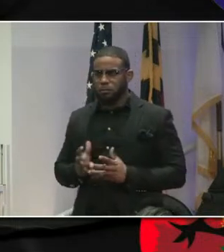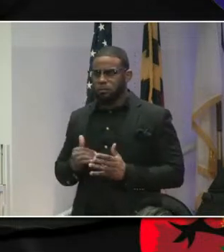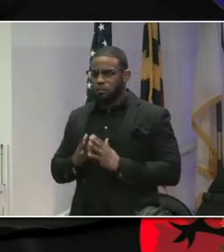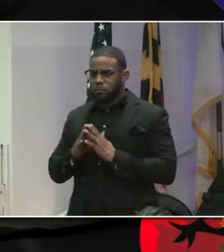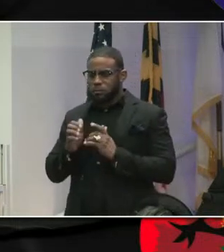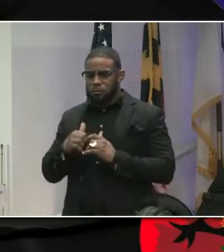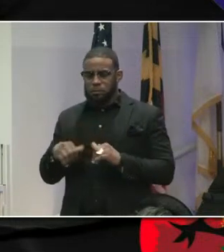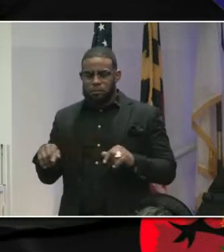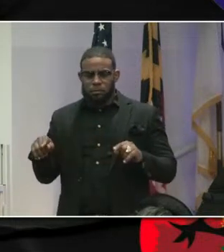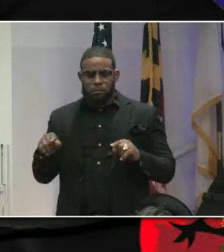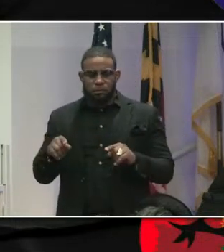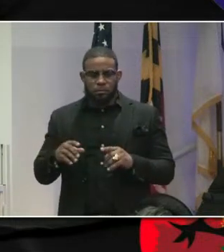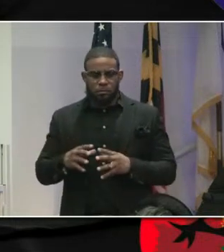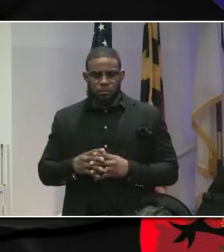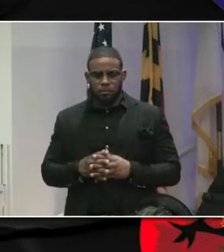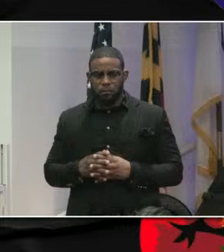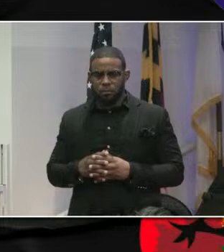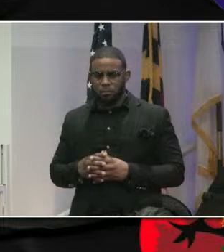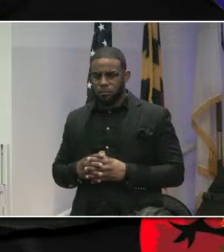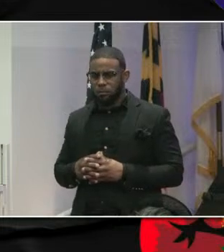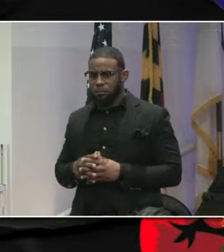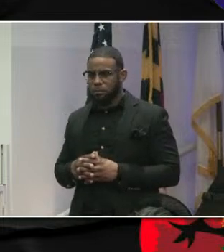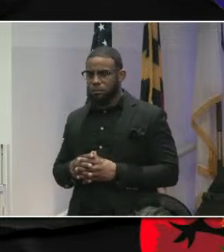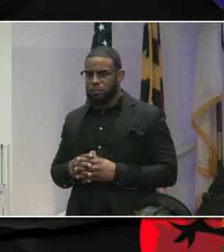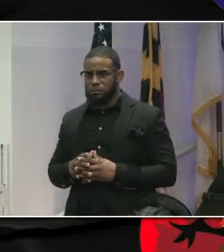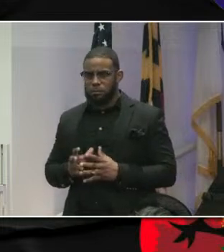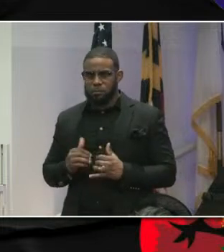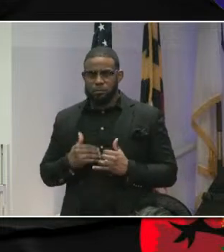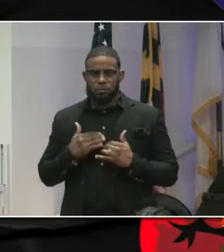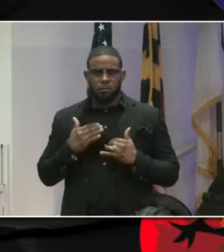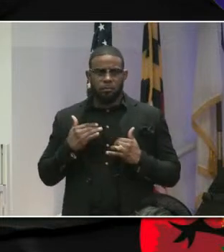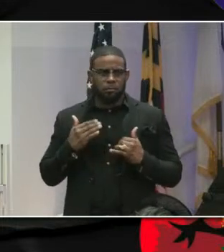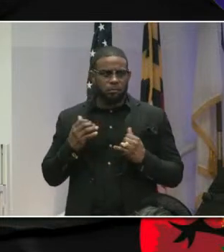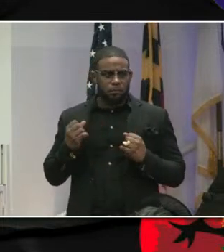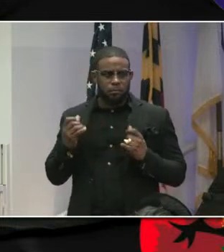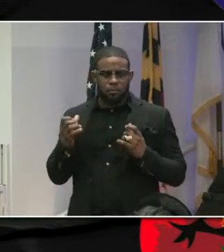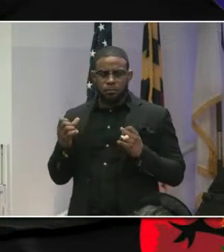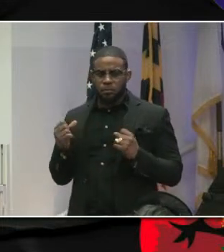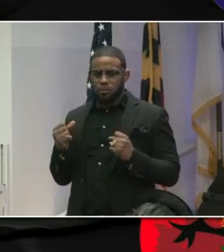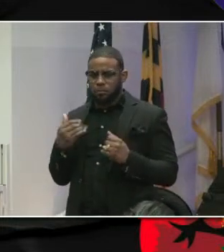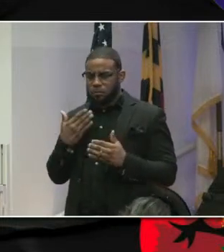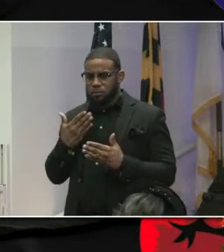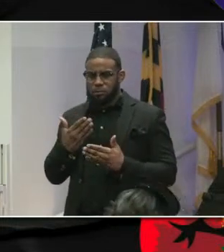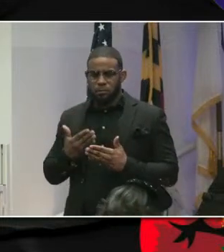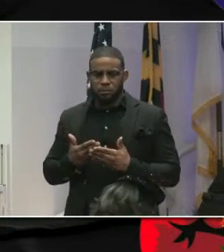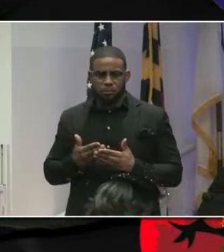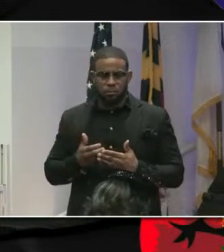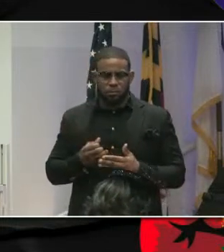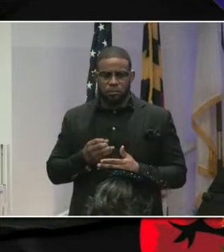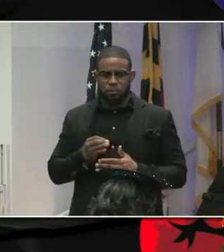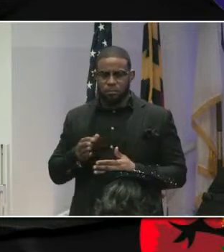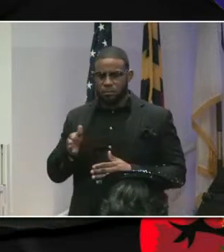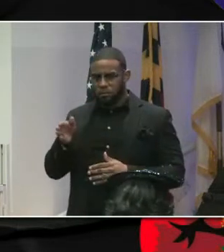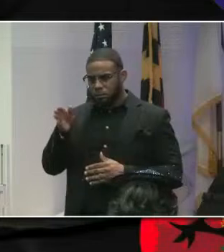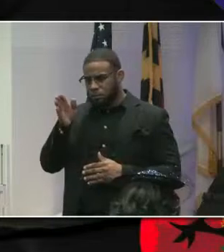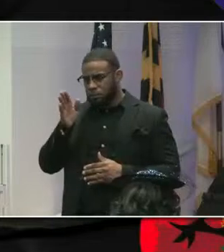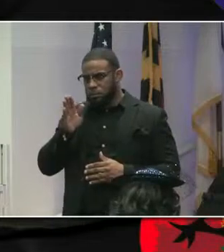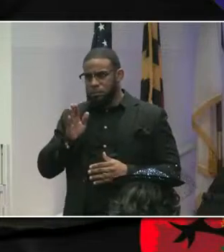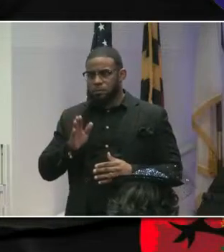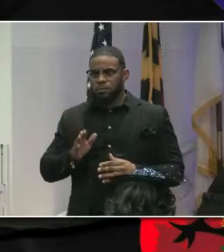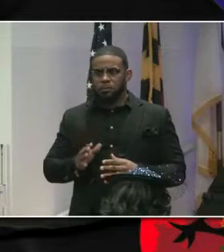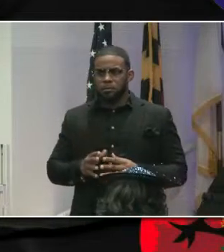you after service. I will sing after service. Amen. I want to pray with you. I want to pray with